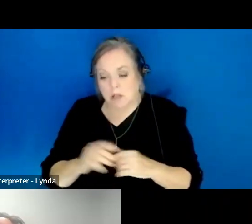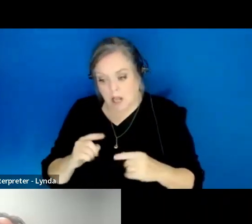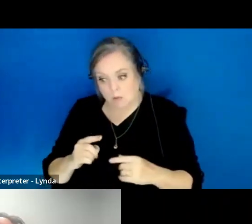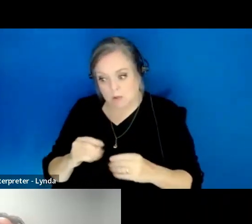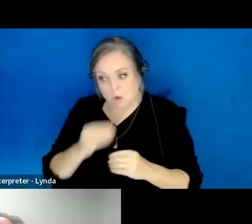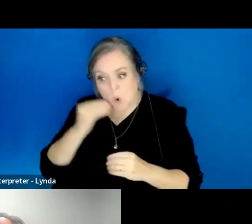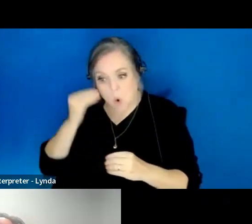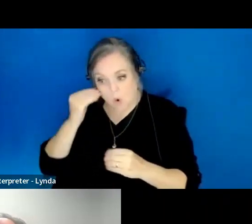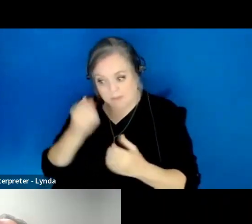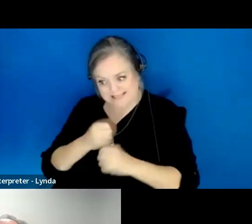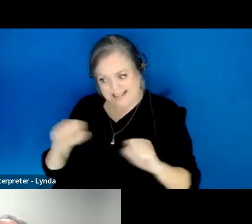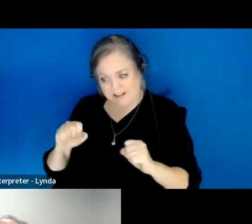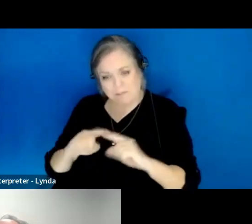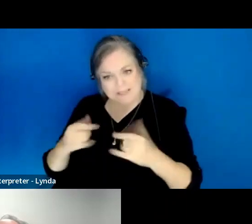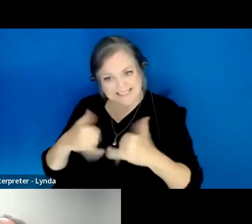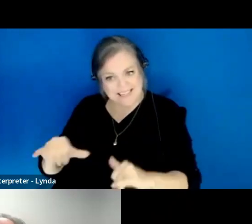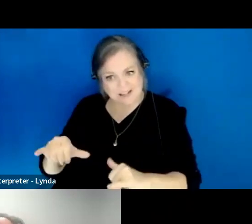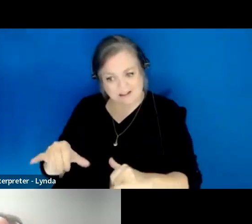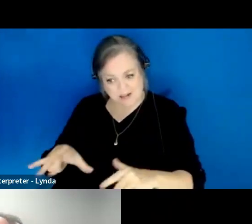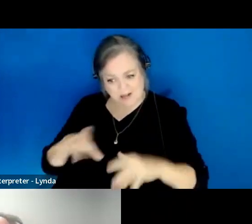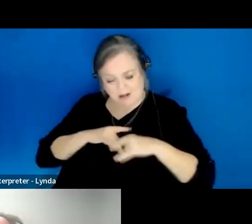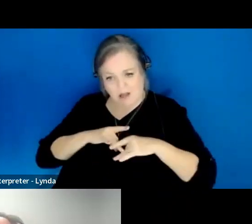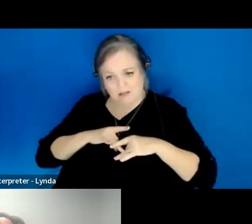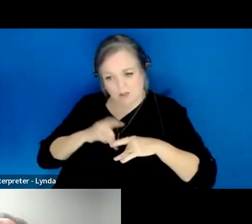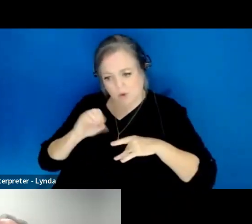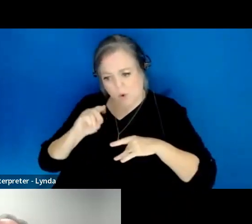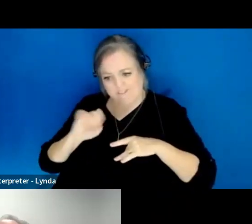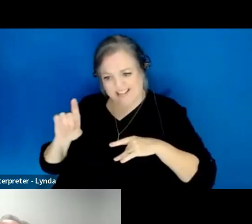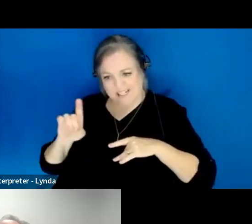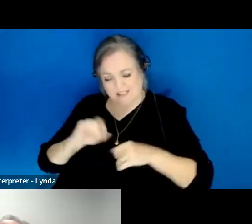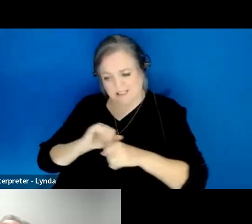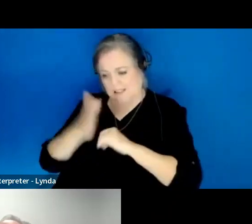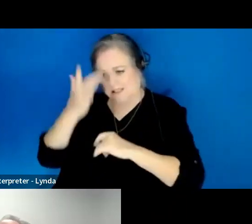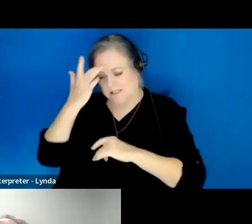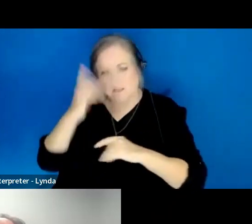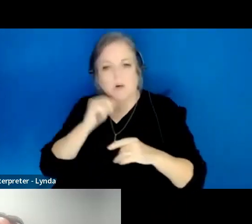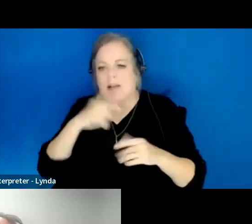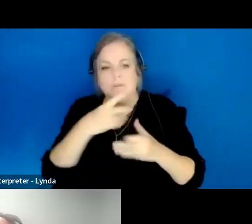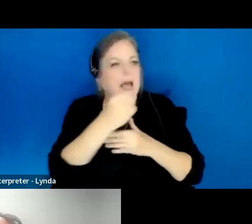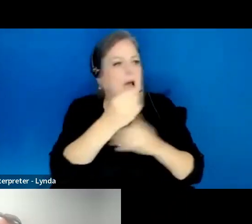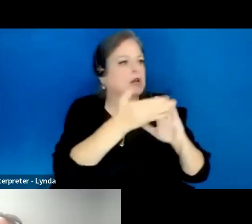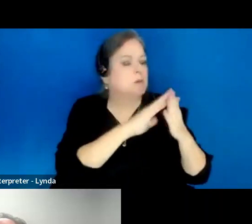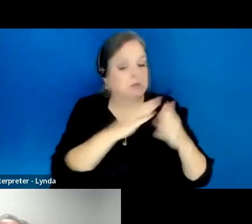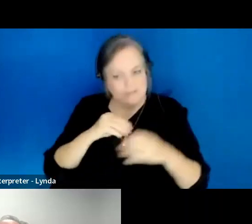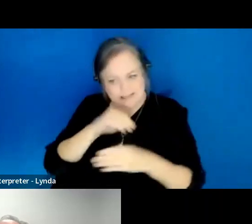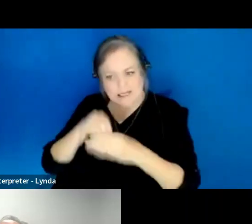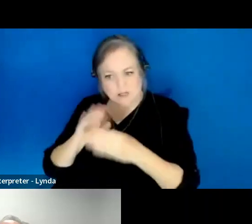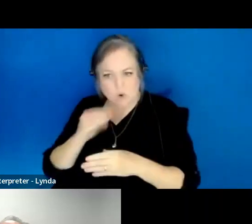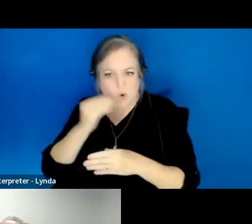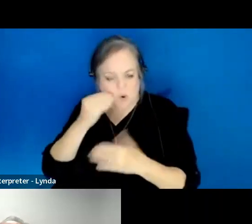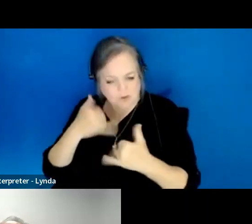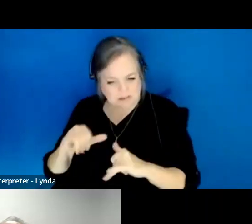still got COVID. So you don't have to be outside in the community. You can be in your own home and still get COVID.